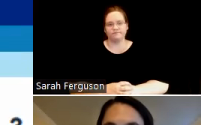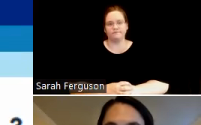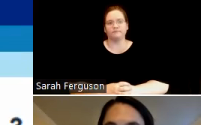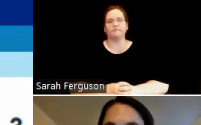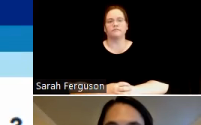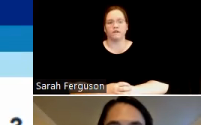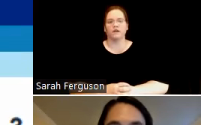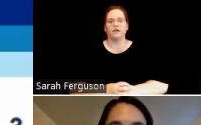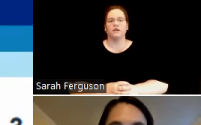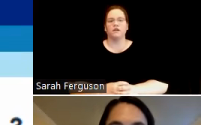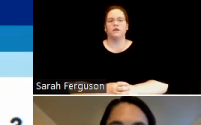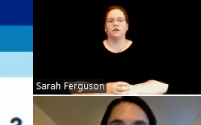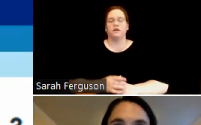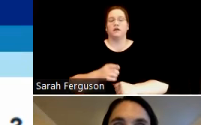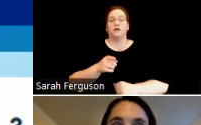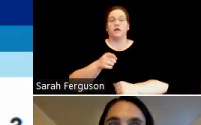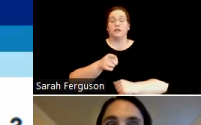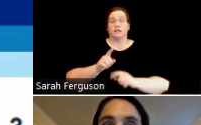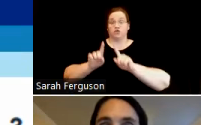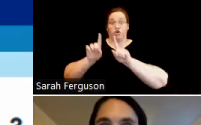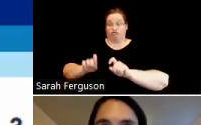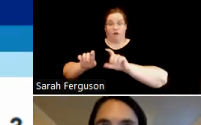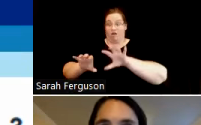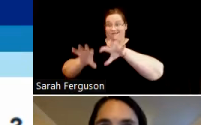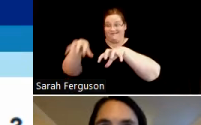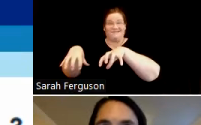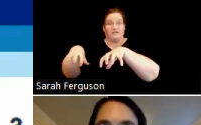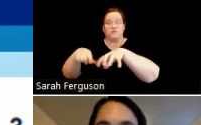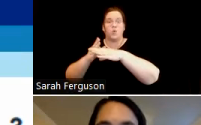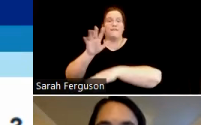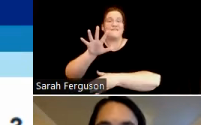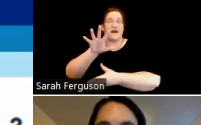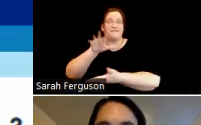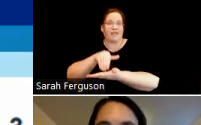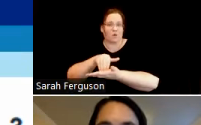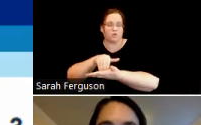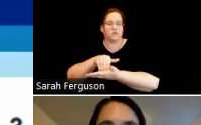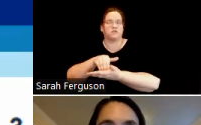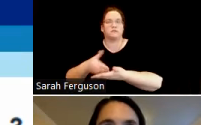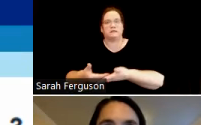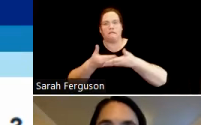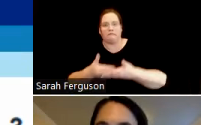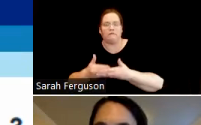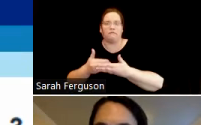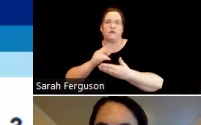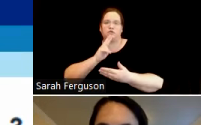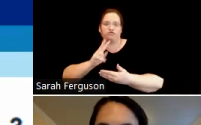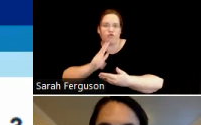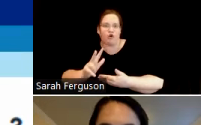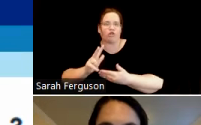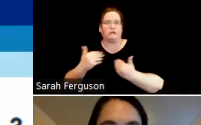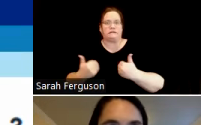So this was a little bit larger trial. Over 5,000 infants, toddlers, and young children got